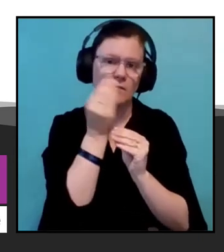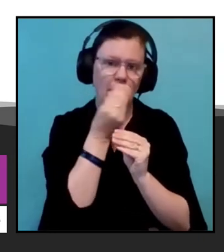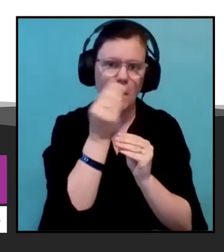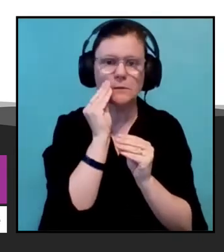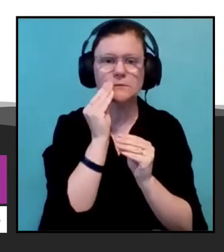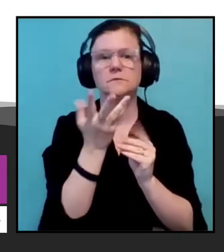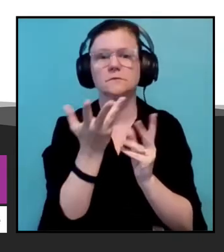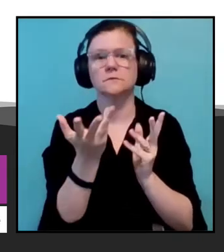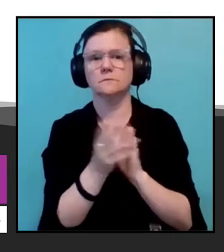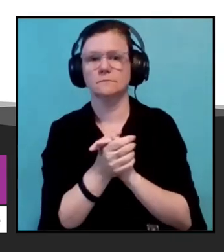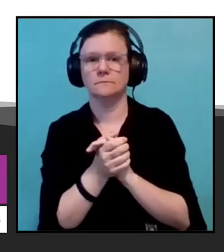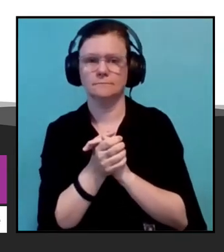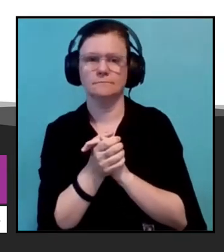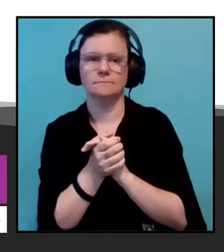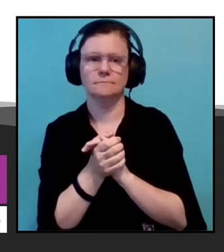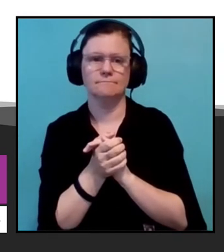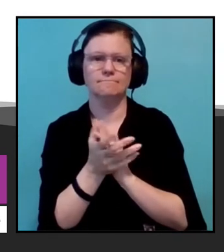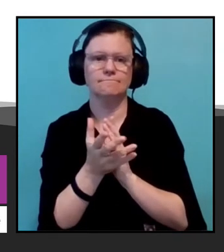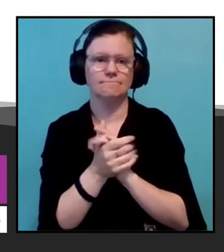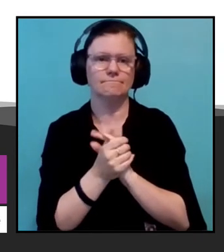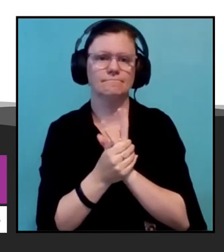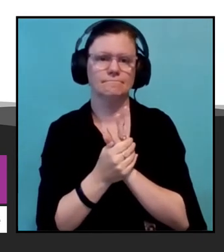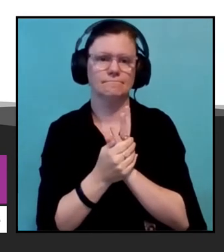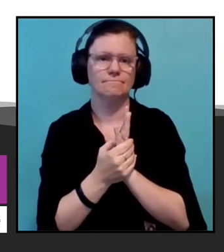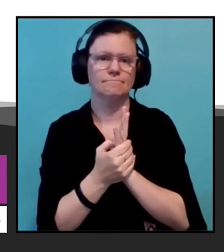flowers. Next slide, please.